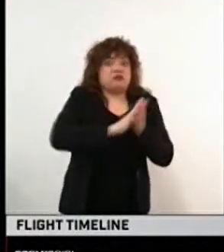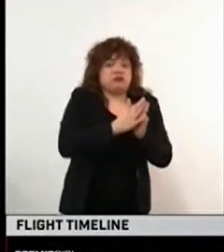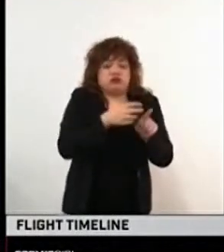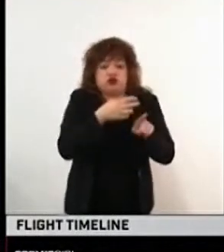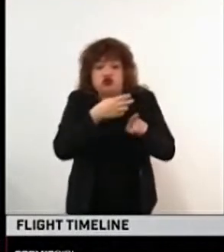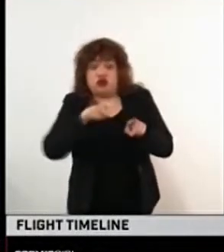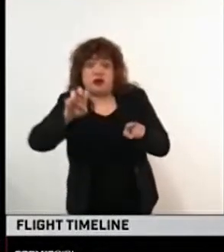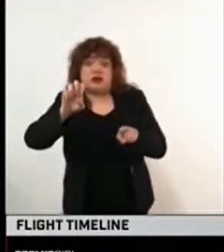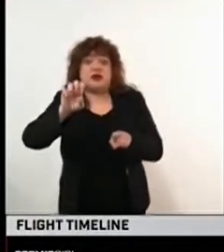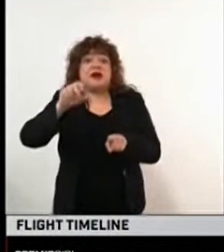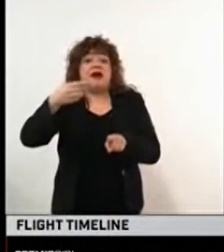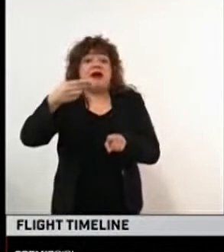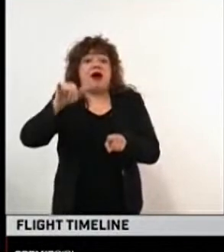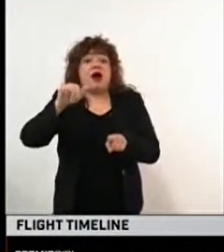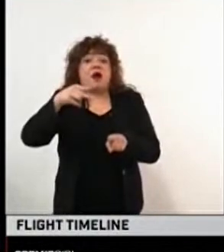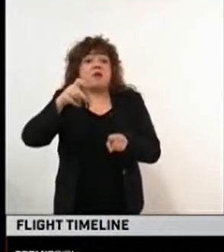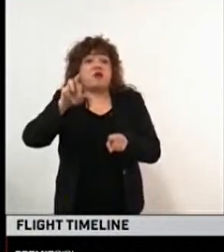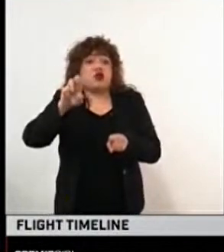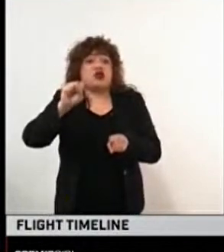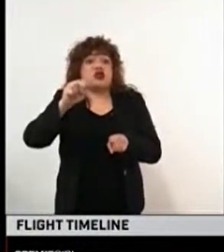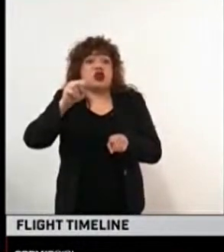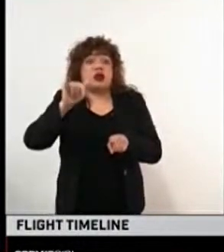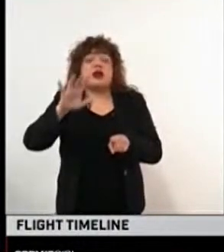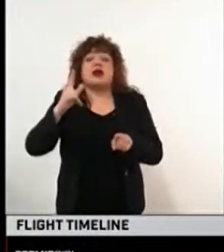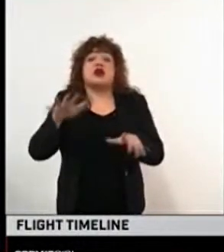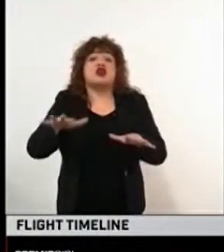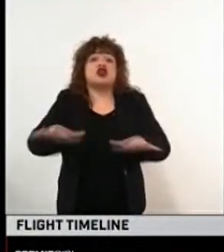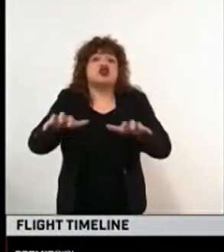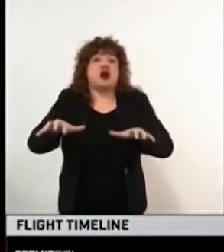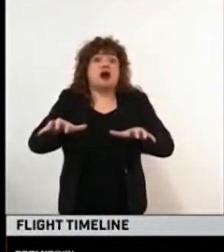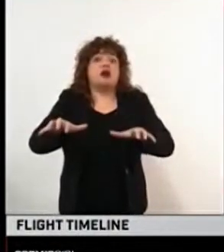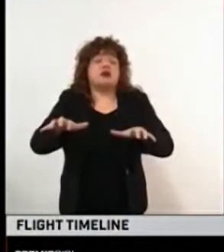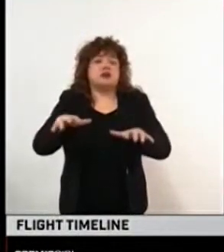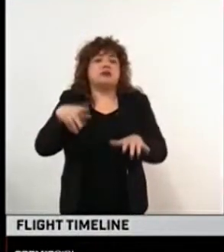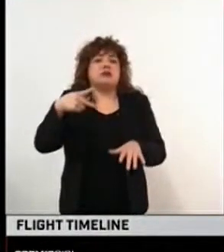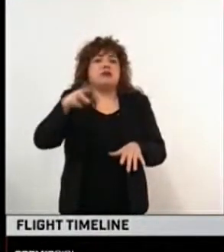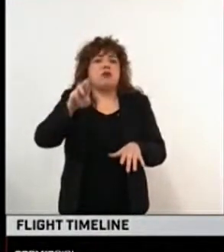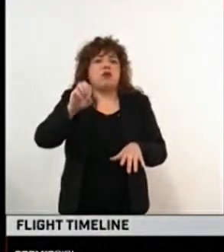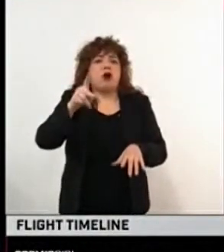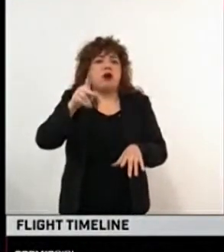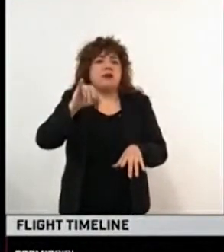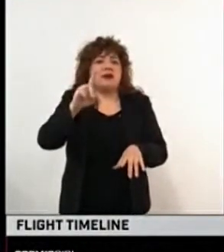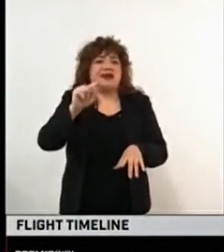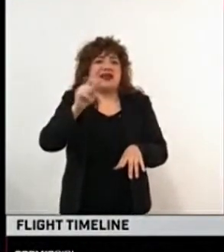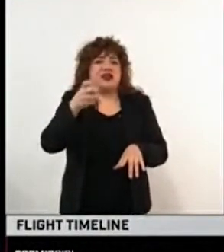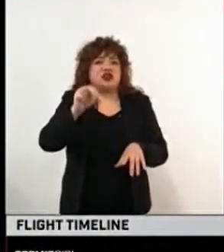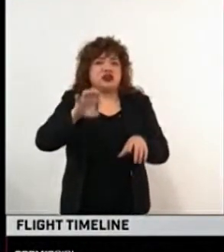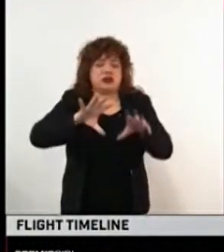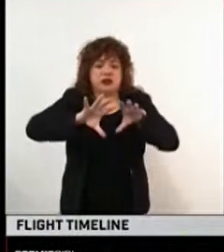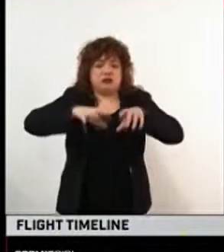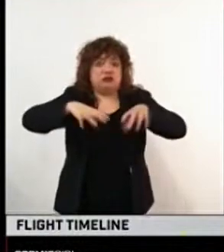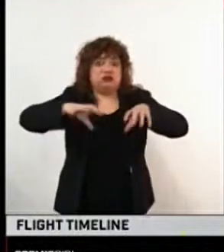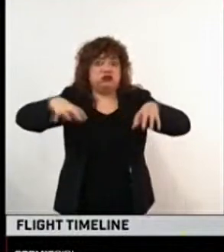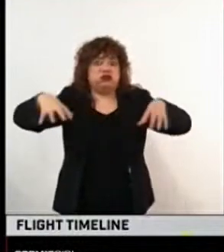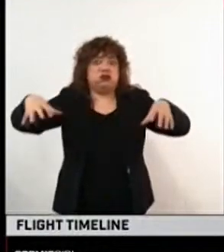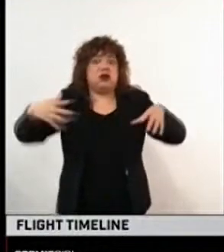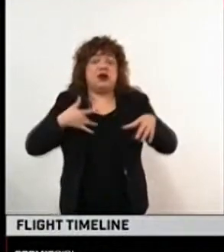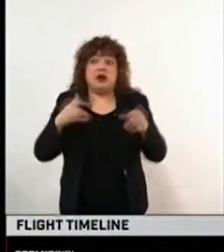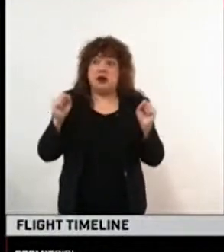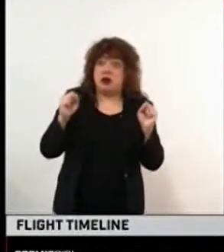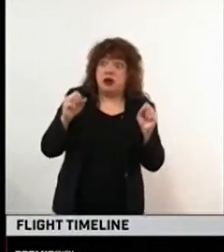then have to begin to worry about shock propagation along the length of our vehicle and making sure that we can control it through this phase. After this, we go